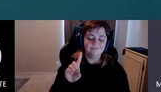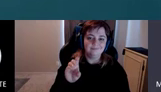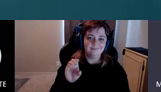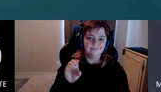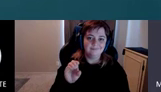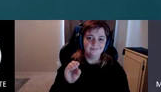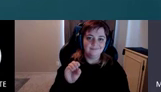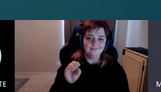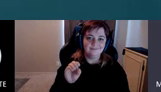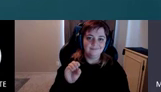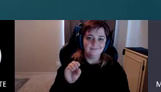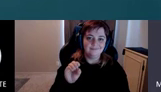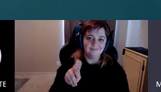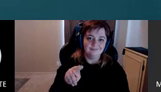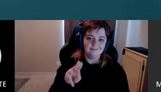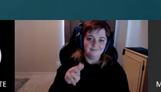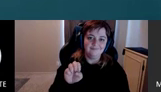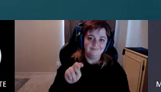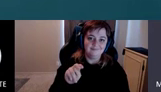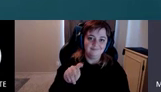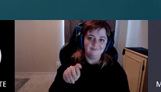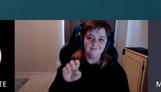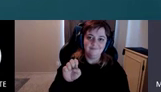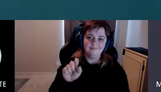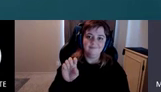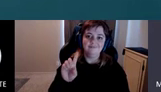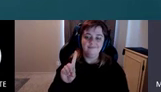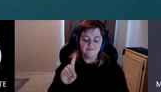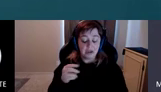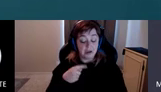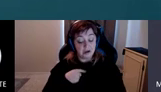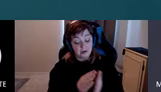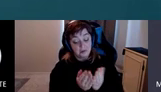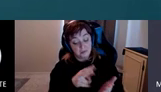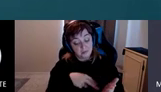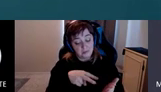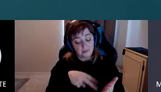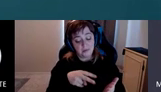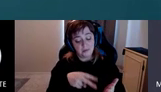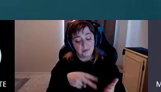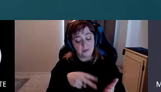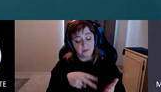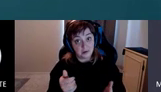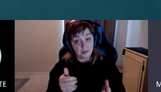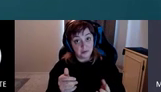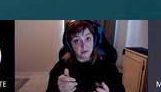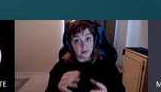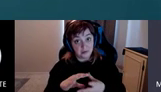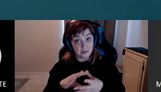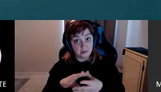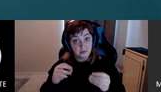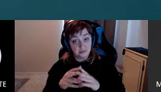thing I was going through. Connection. Yes. That's beautiful.